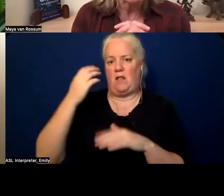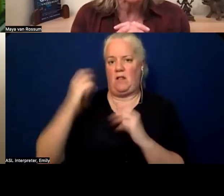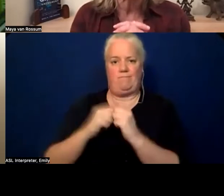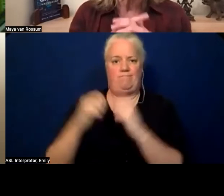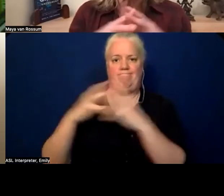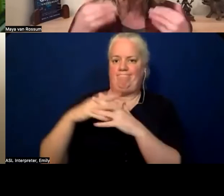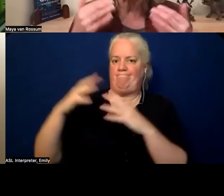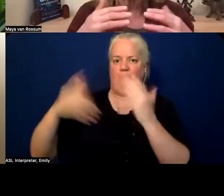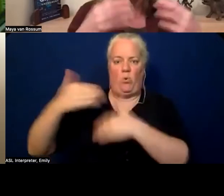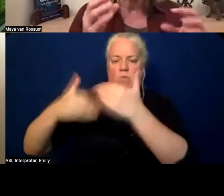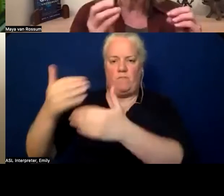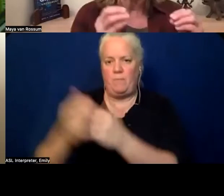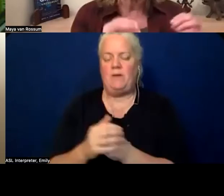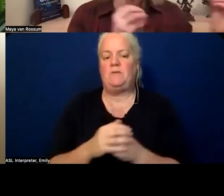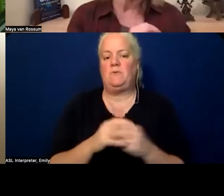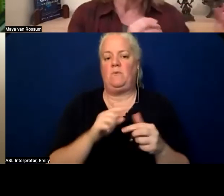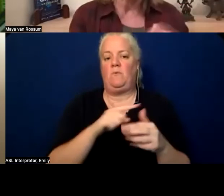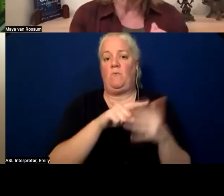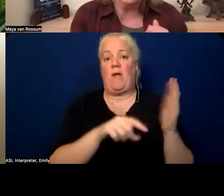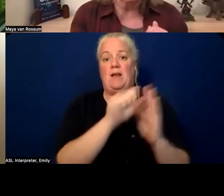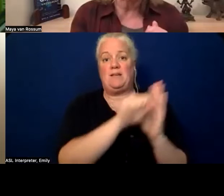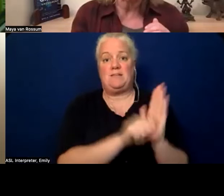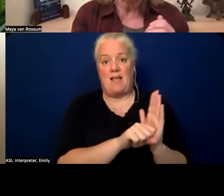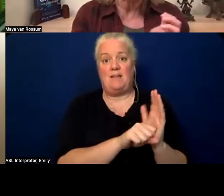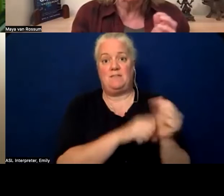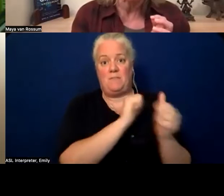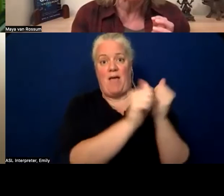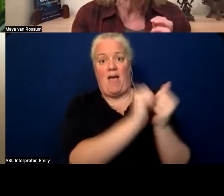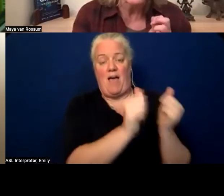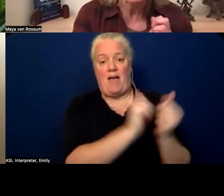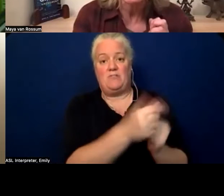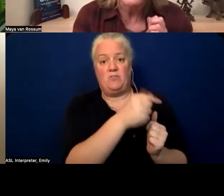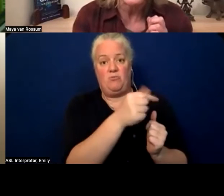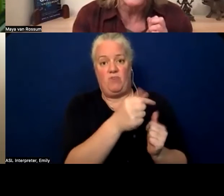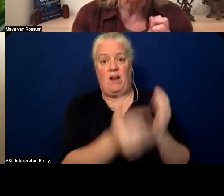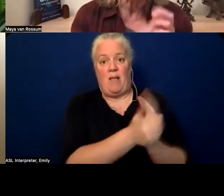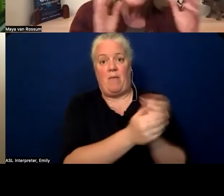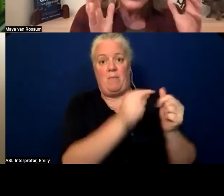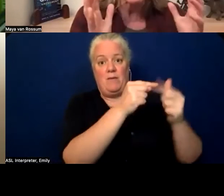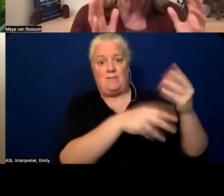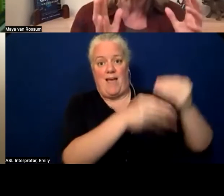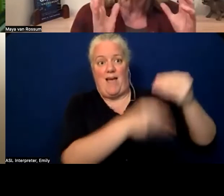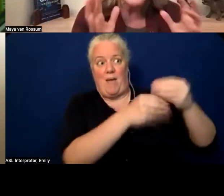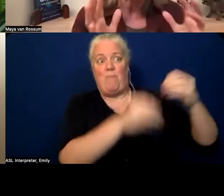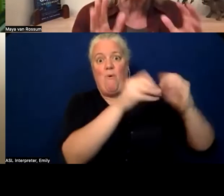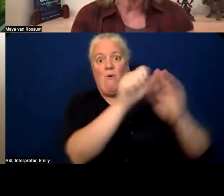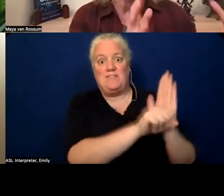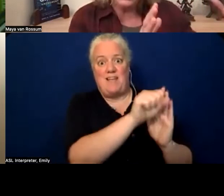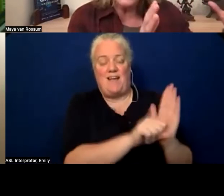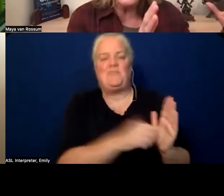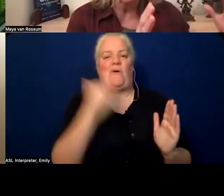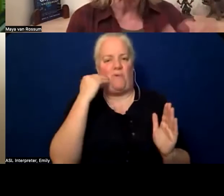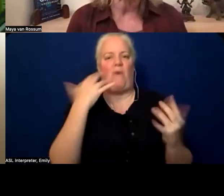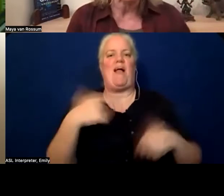Green Amendments, we will organically know it is the right time to turn to a federal Green Amendment, because we do need one. We do need a federal Green